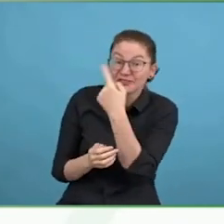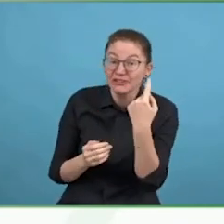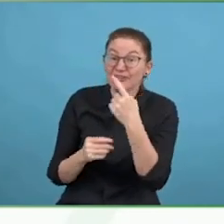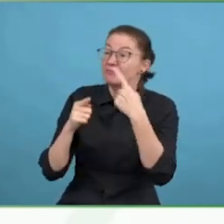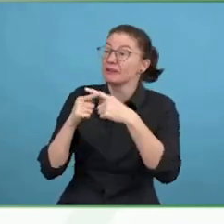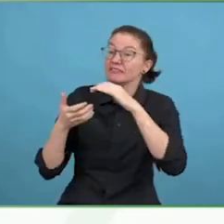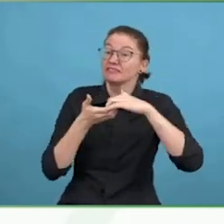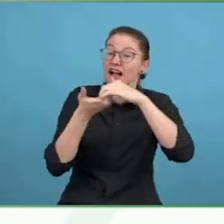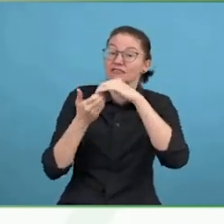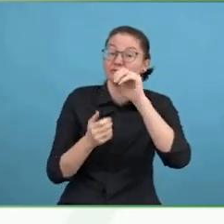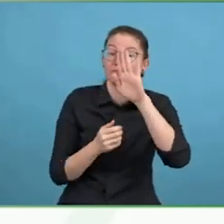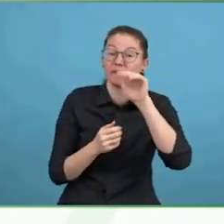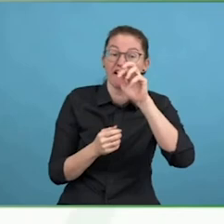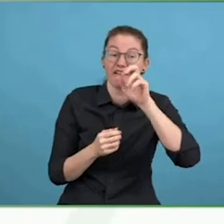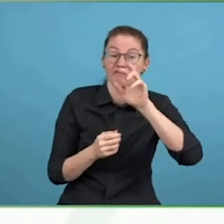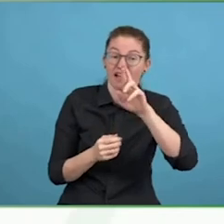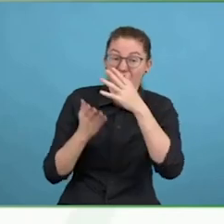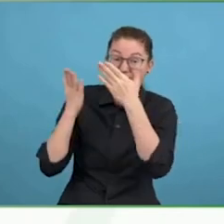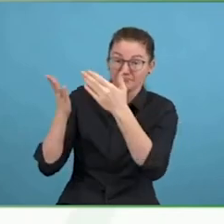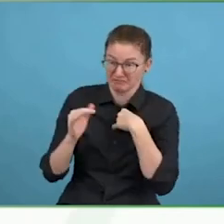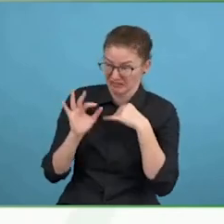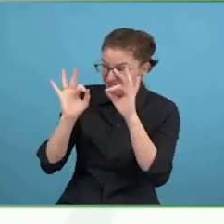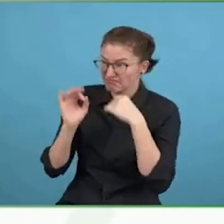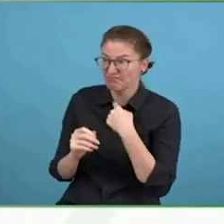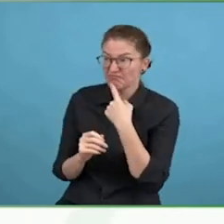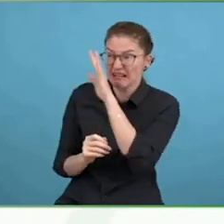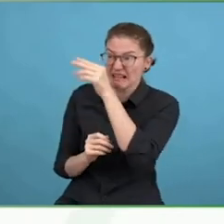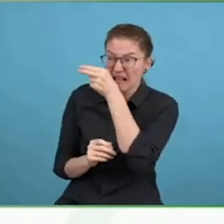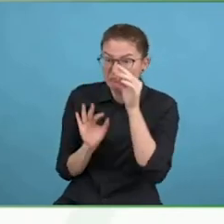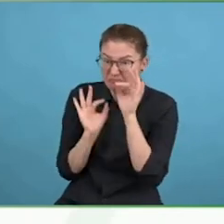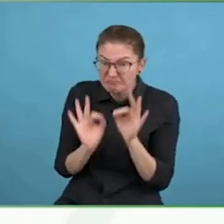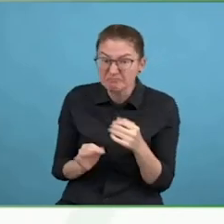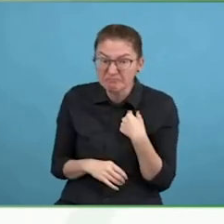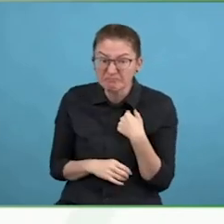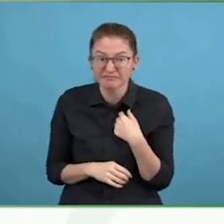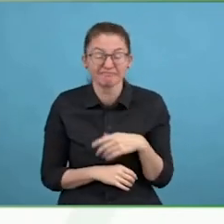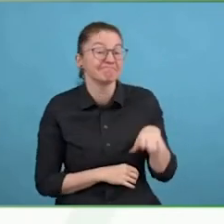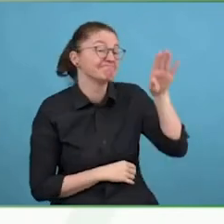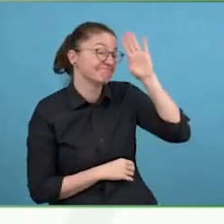is assisting me during the conversation.